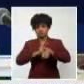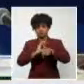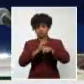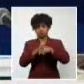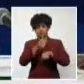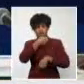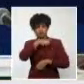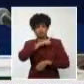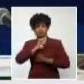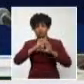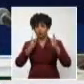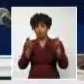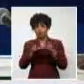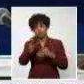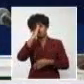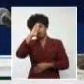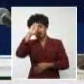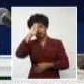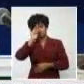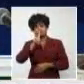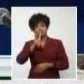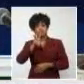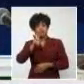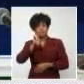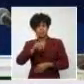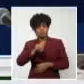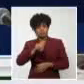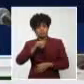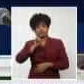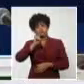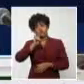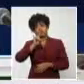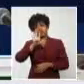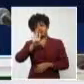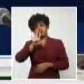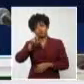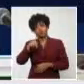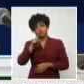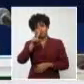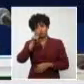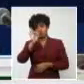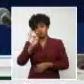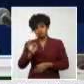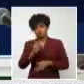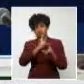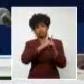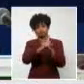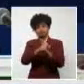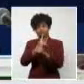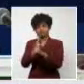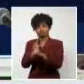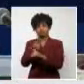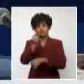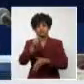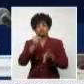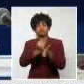The 21 new cases confirmed yesterday are all Cuban. 20, that